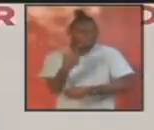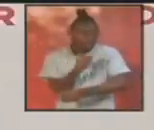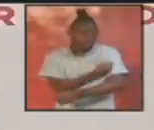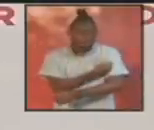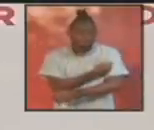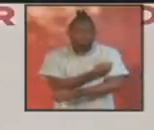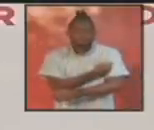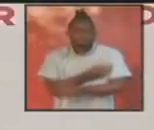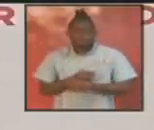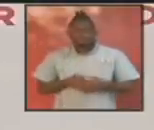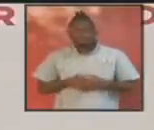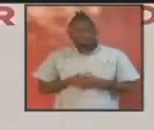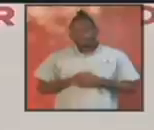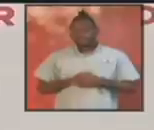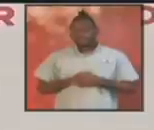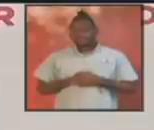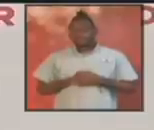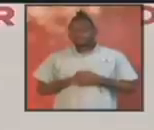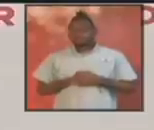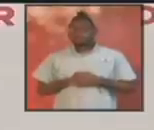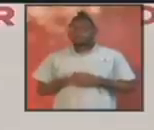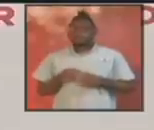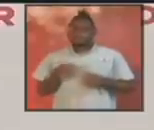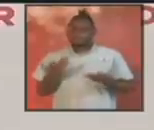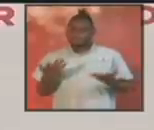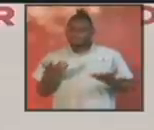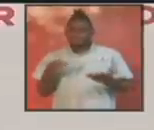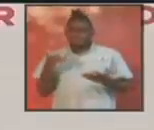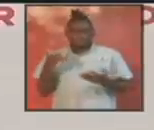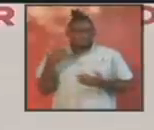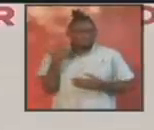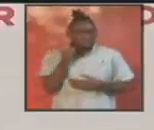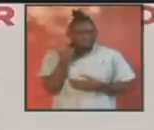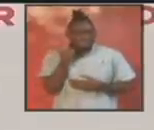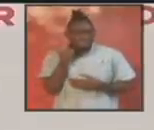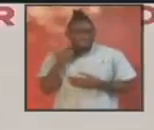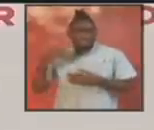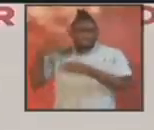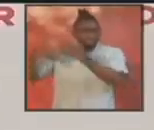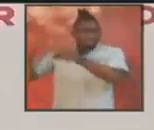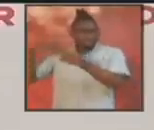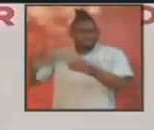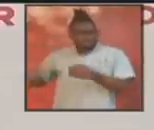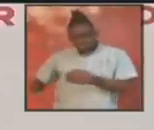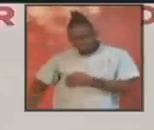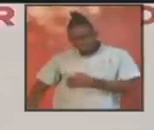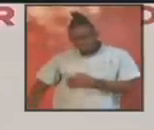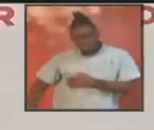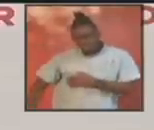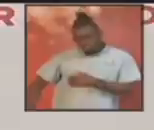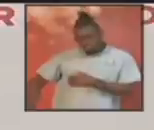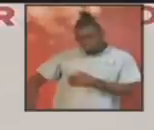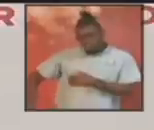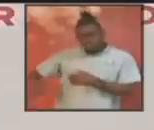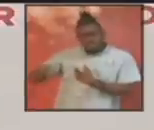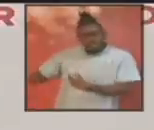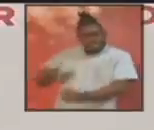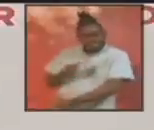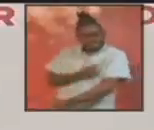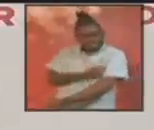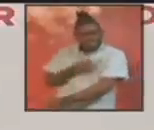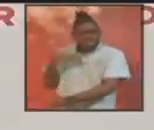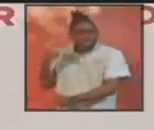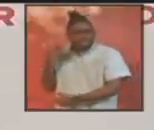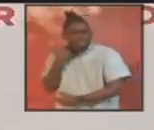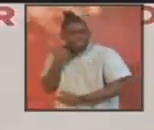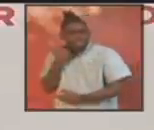yellow fever is a disease that is covered in our childhood immunization schedule. and therefore at 1 year of age you would get your vaccine for